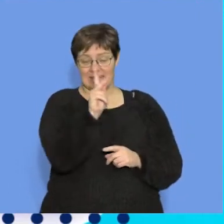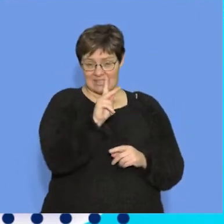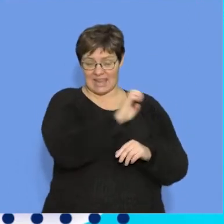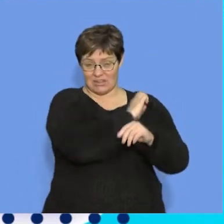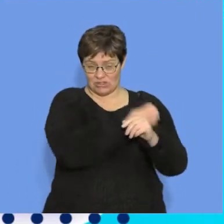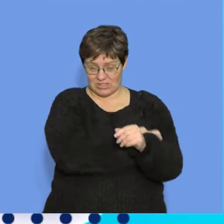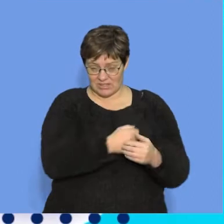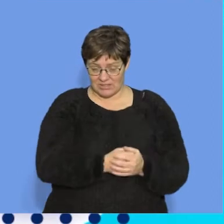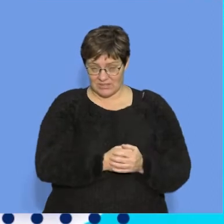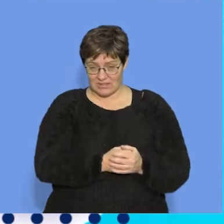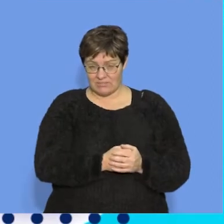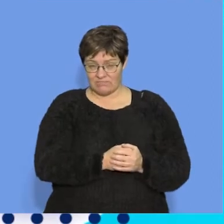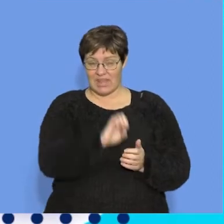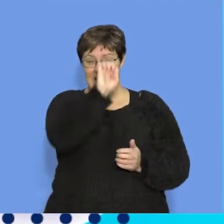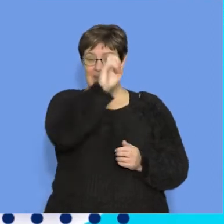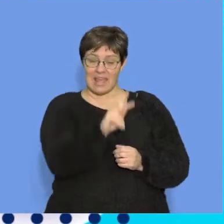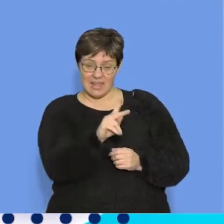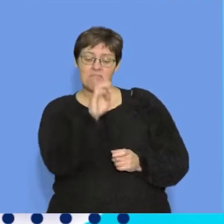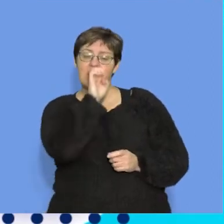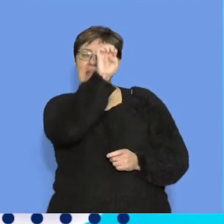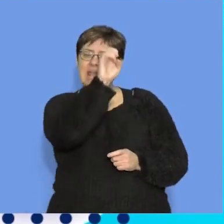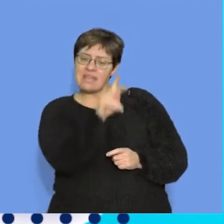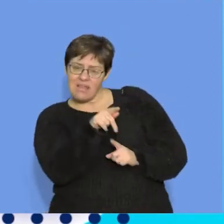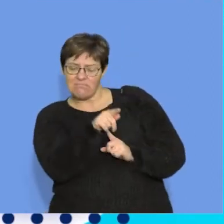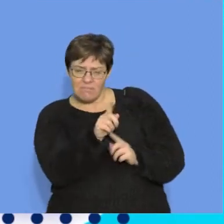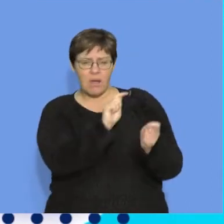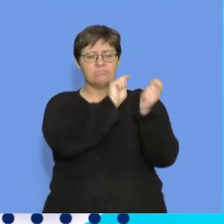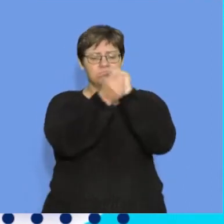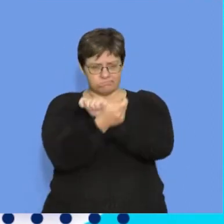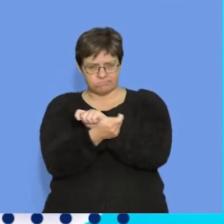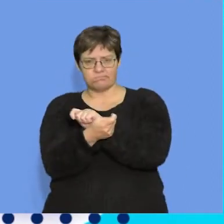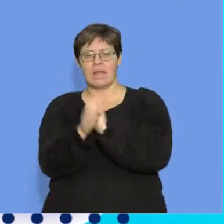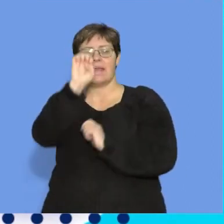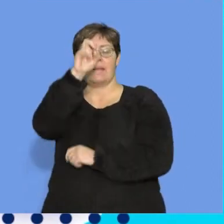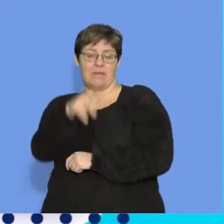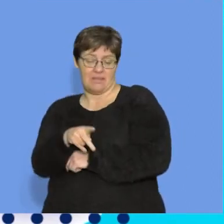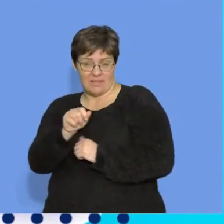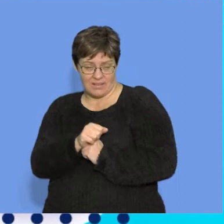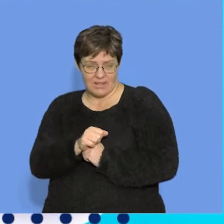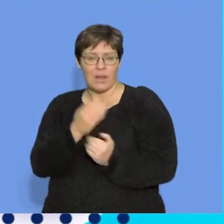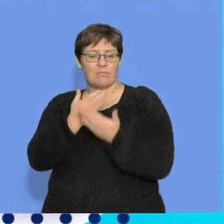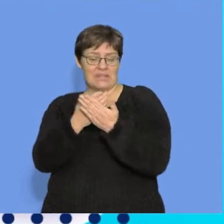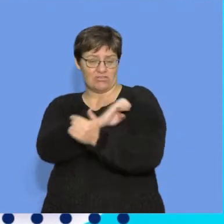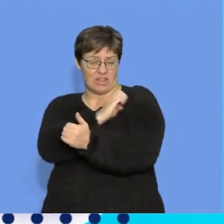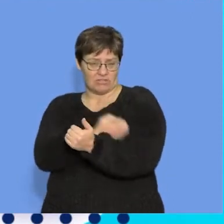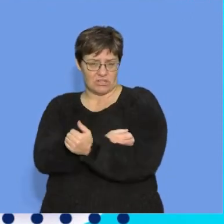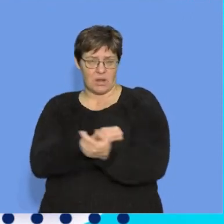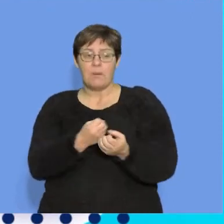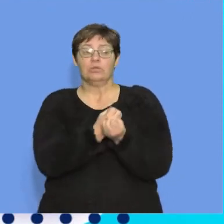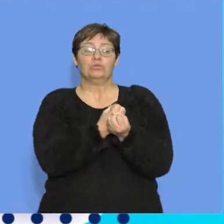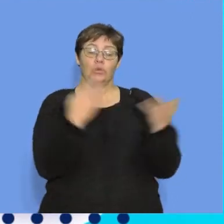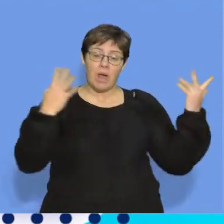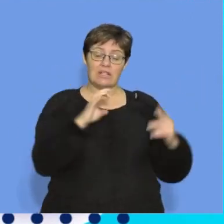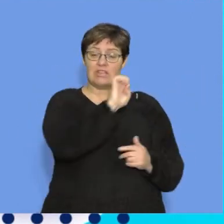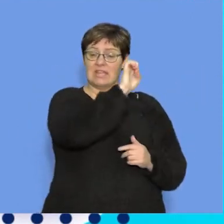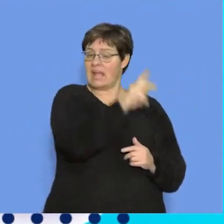As they come closer together, that kinetic energy is converted into potential energy. But they can't have too much kinetic